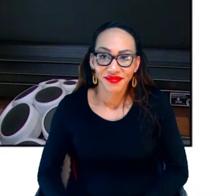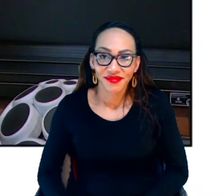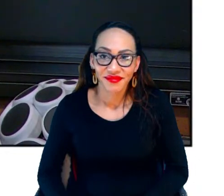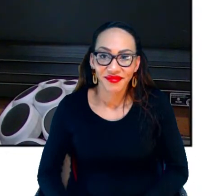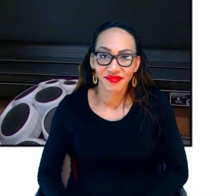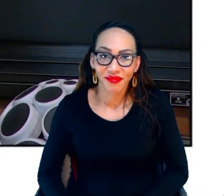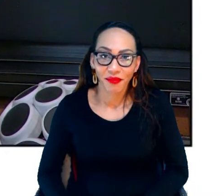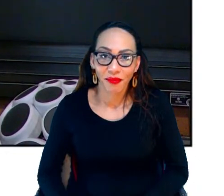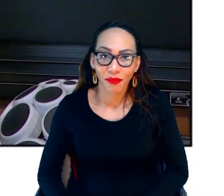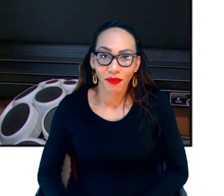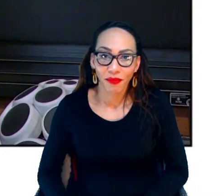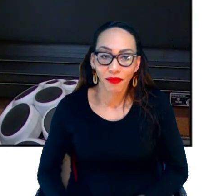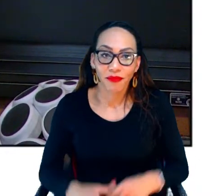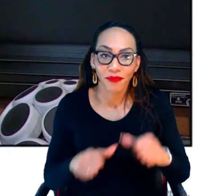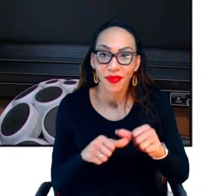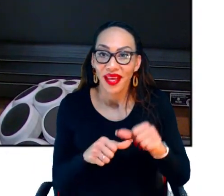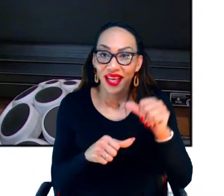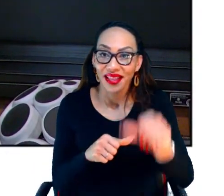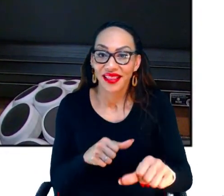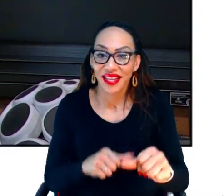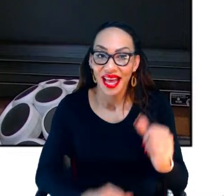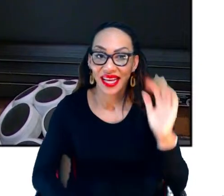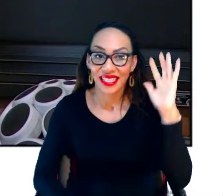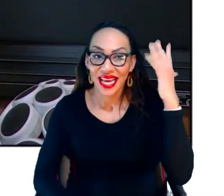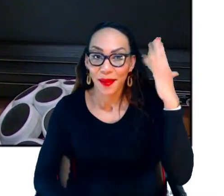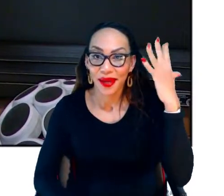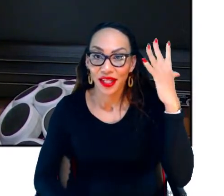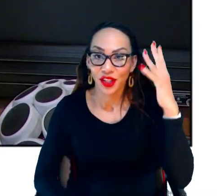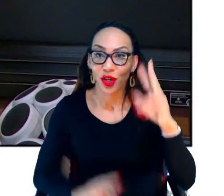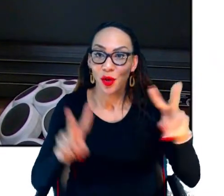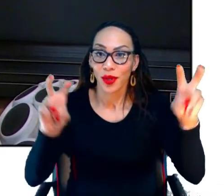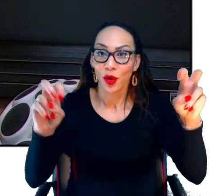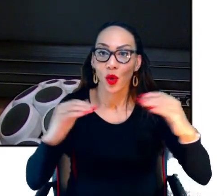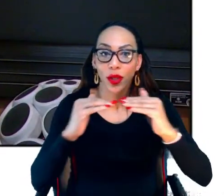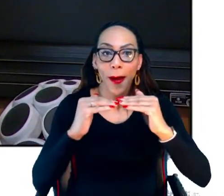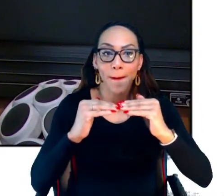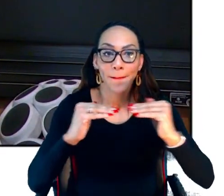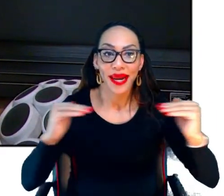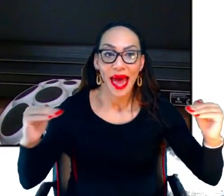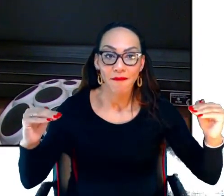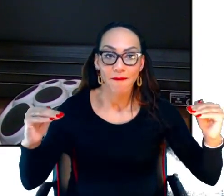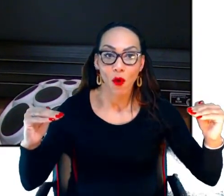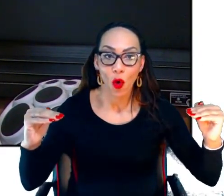The next image is going to be called Platform 9.